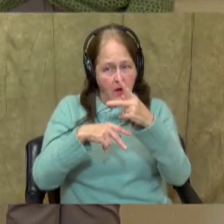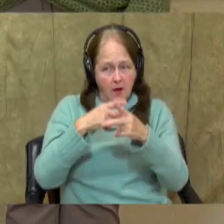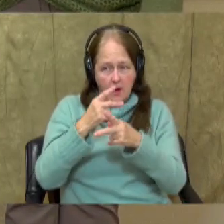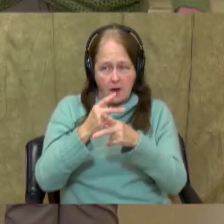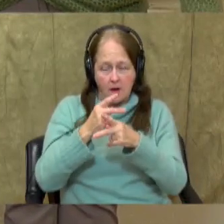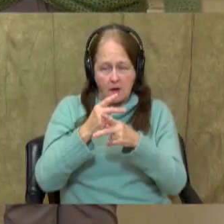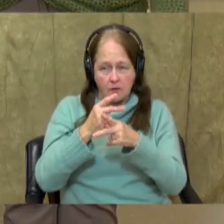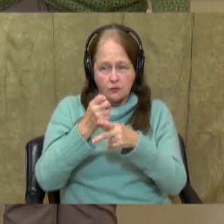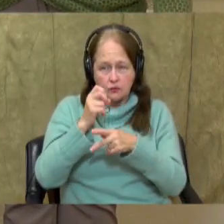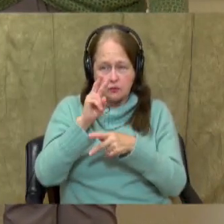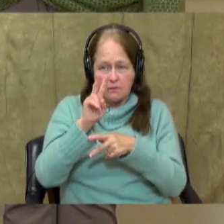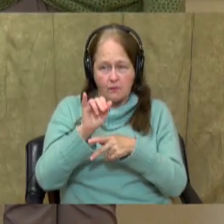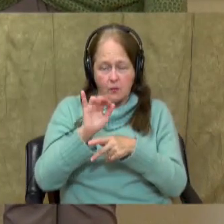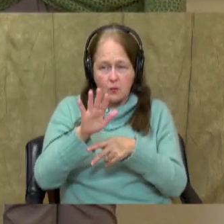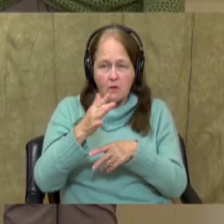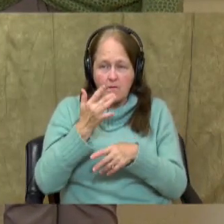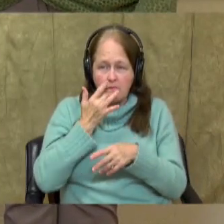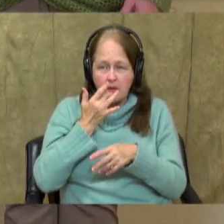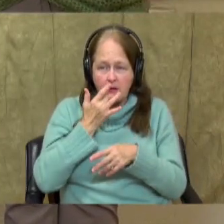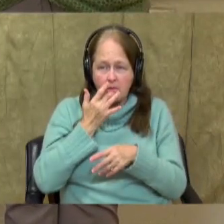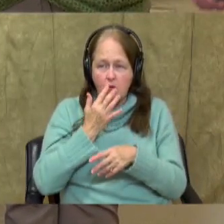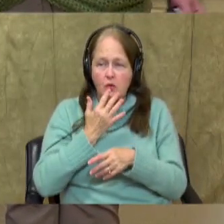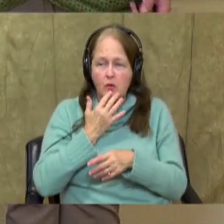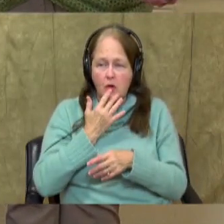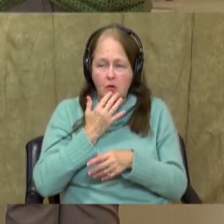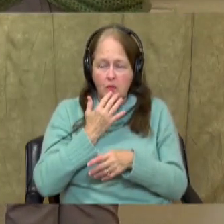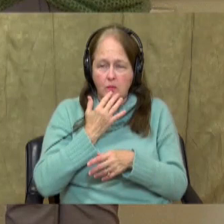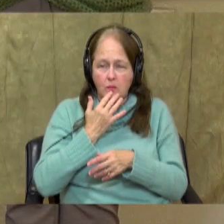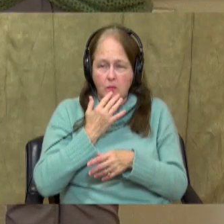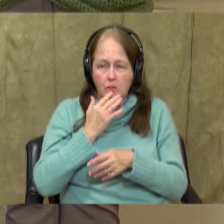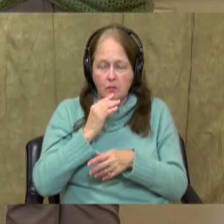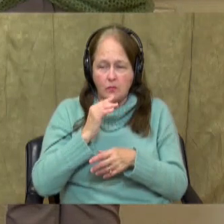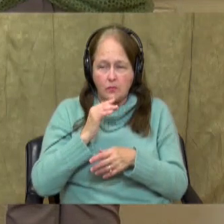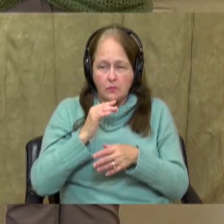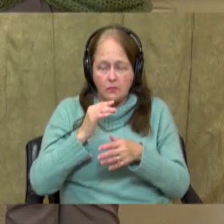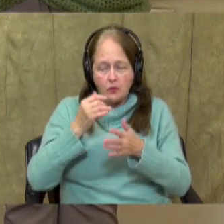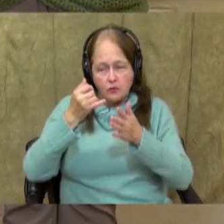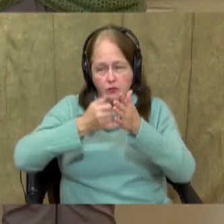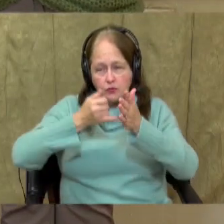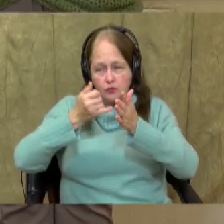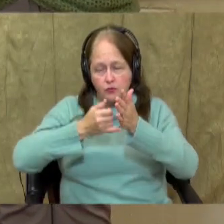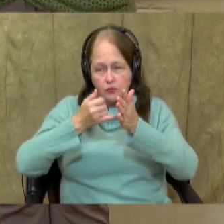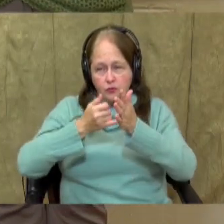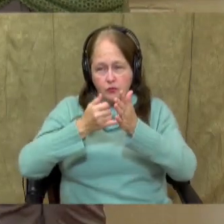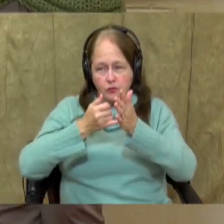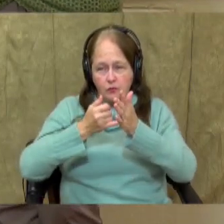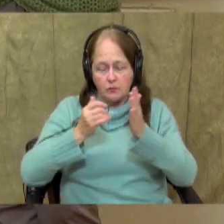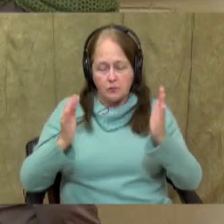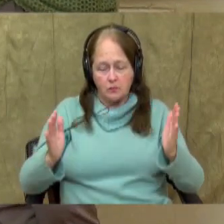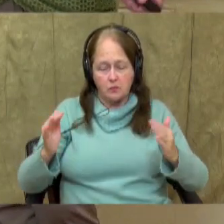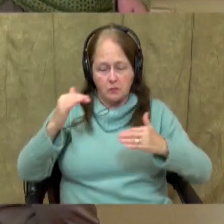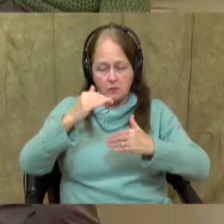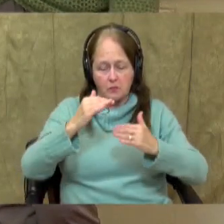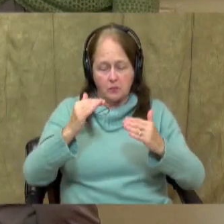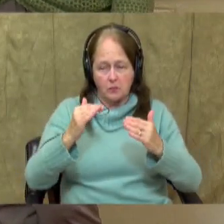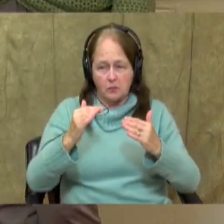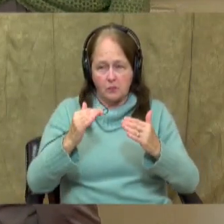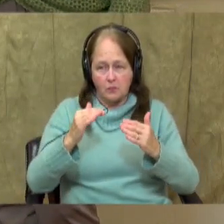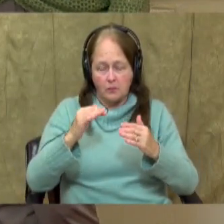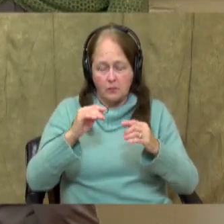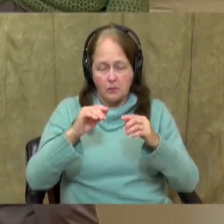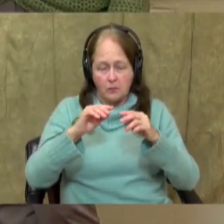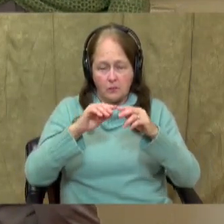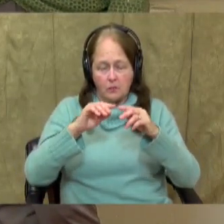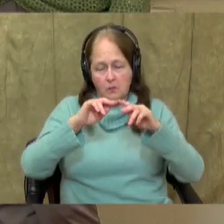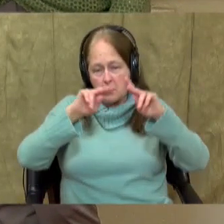life. What is your favorite color? And you can draw a diagram for that, or a